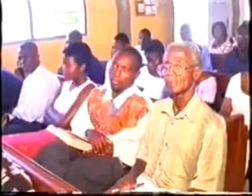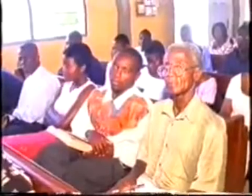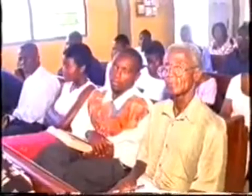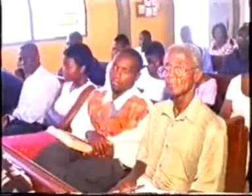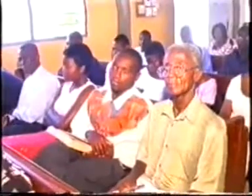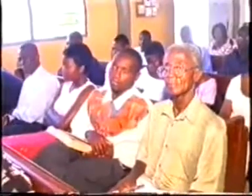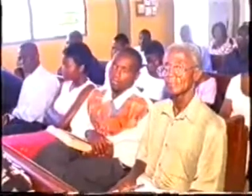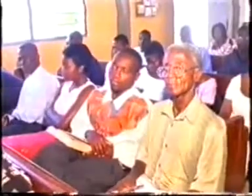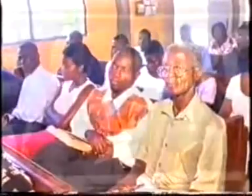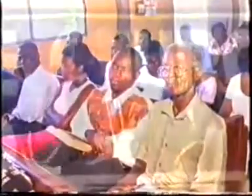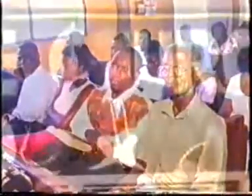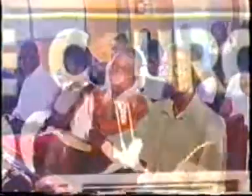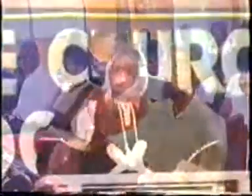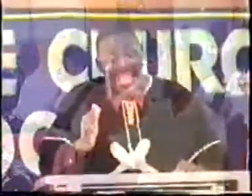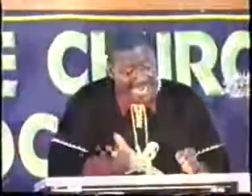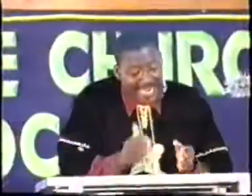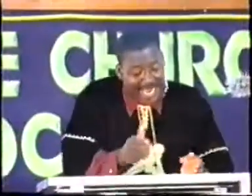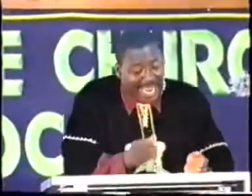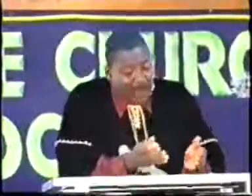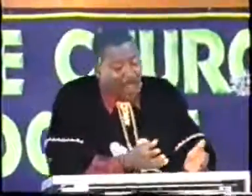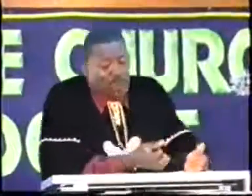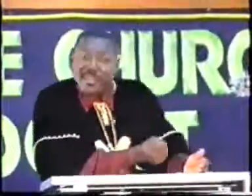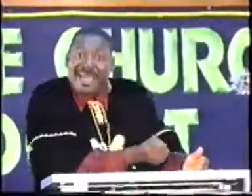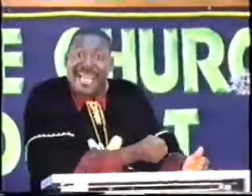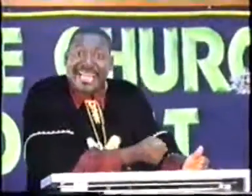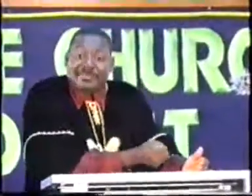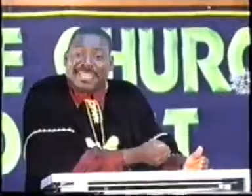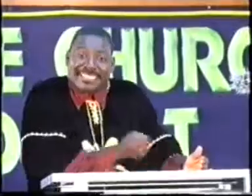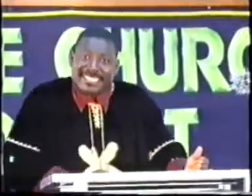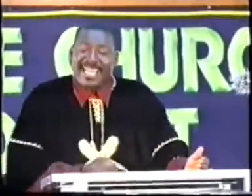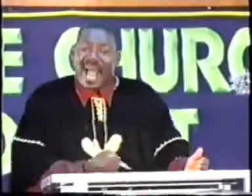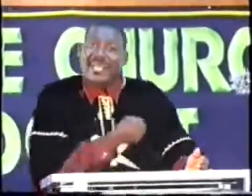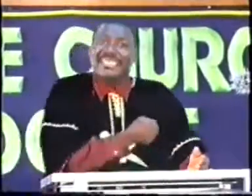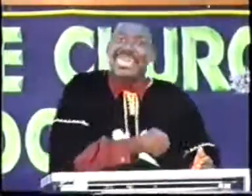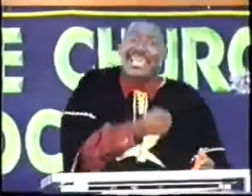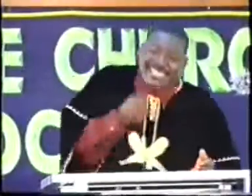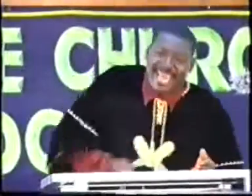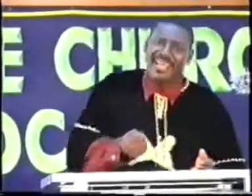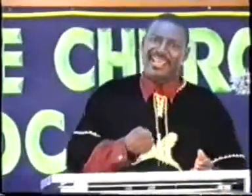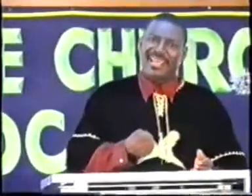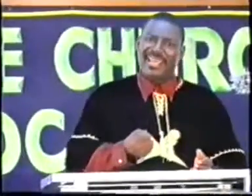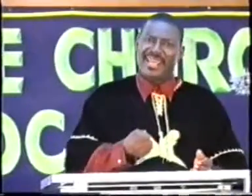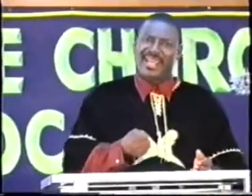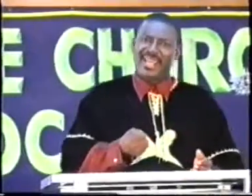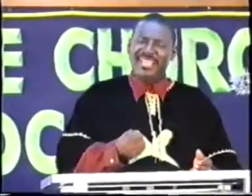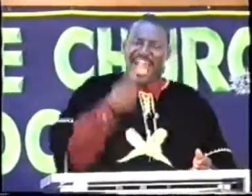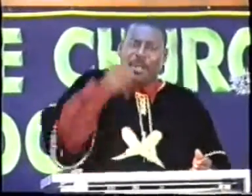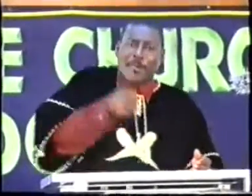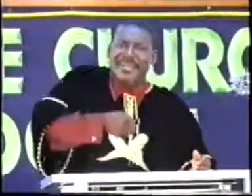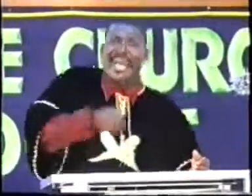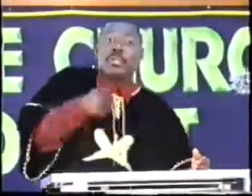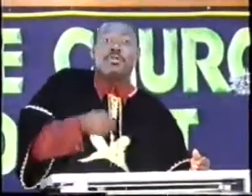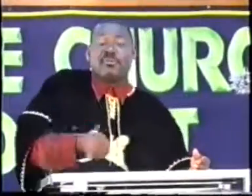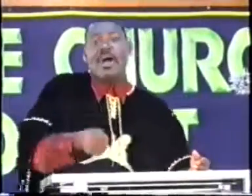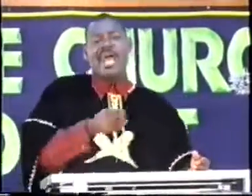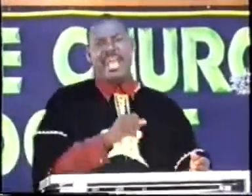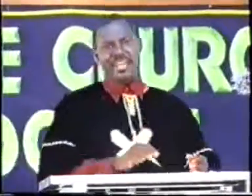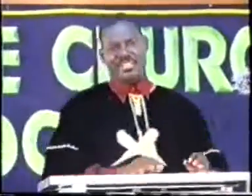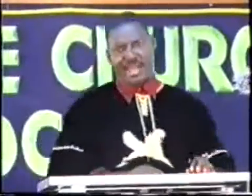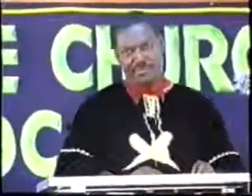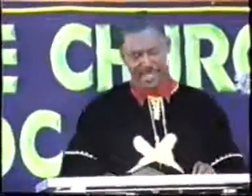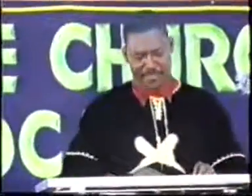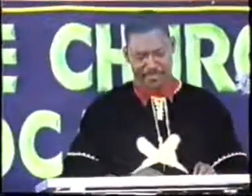to honor. But you had day and then day, and you broke up to Malachi chapter 3, and I can try and say, Yankopon said Christopher,